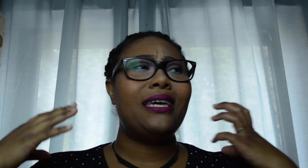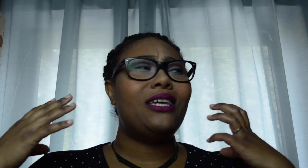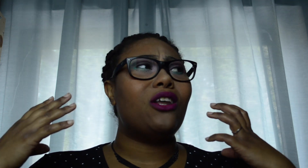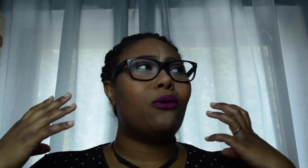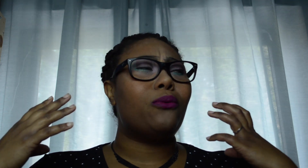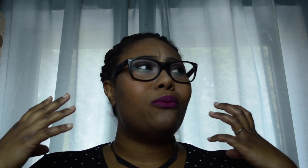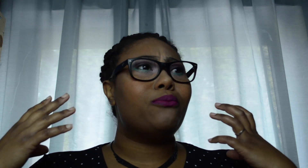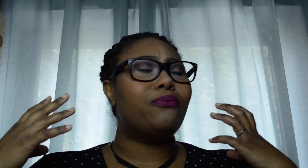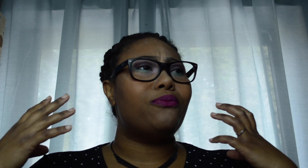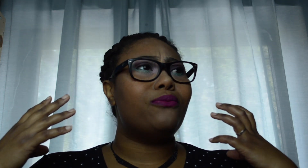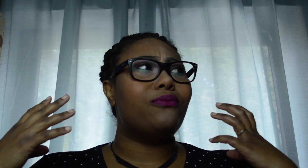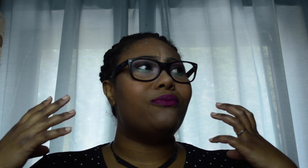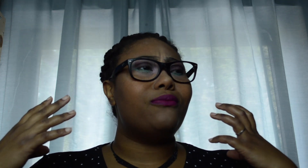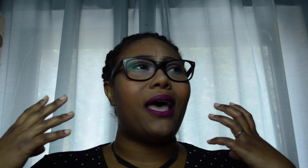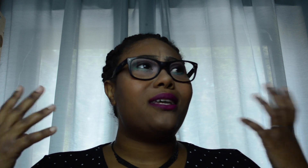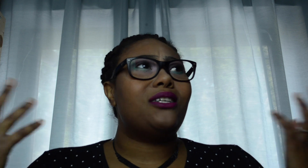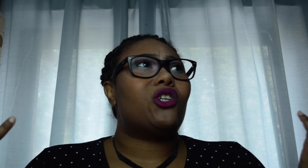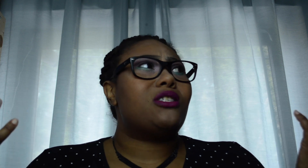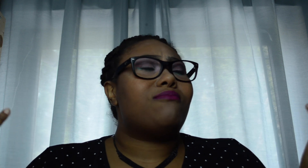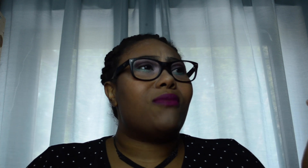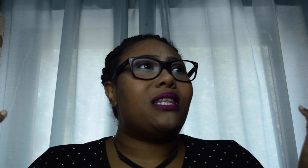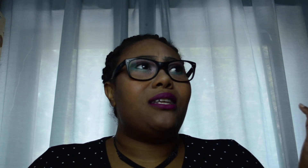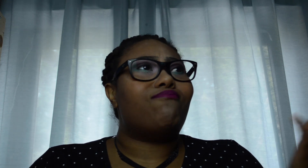like, you know,